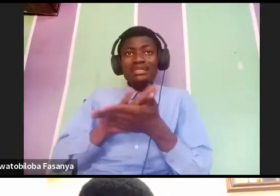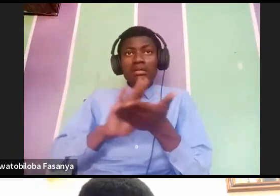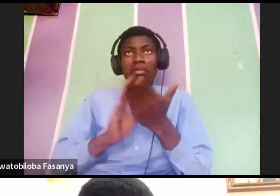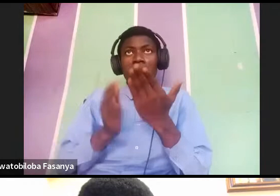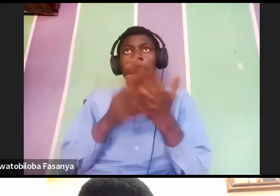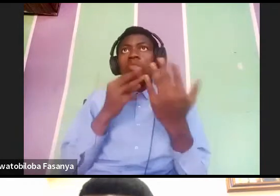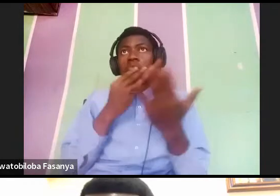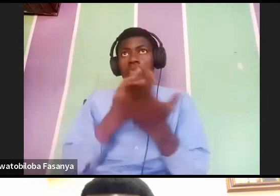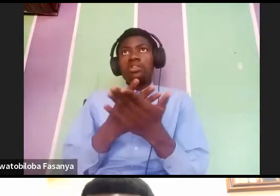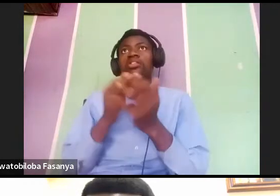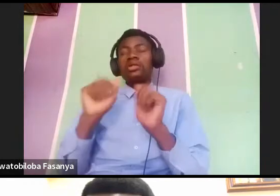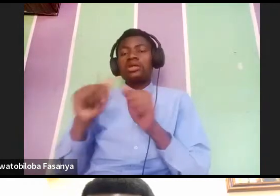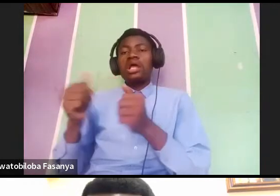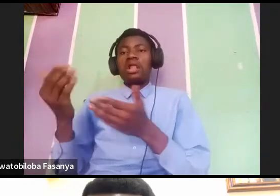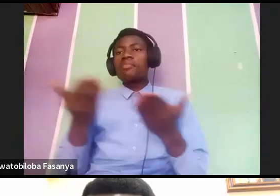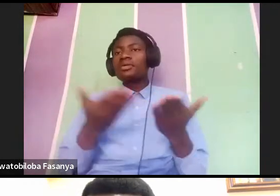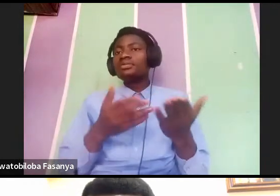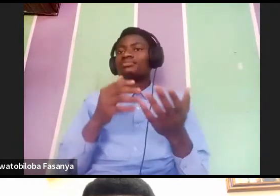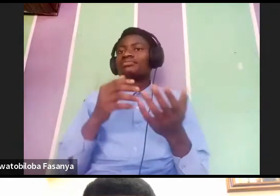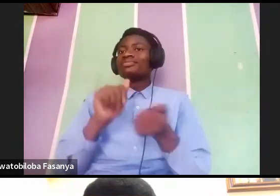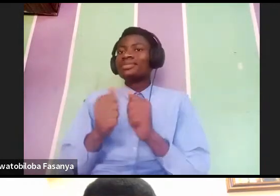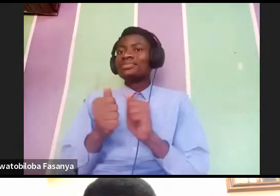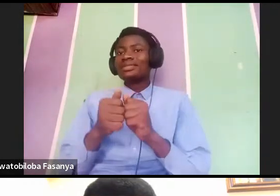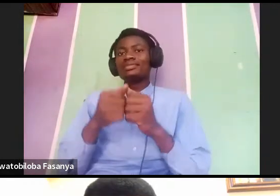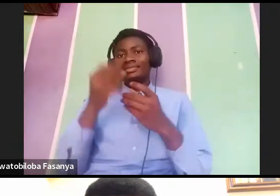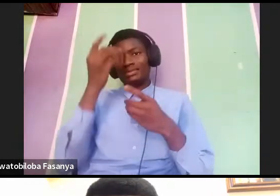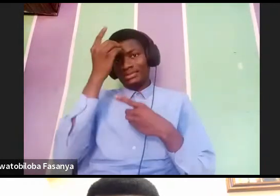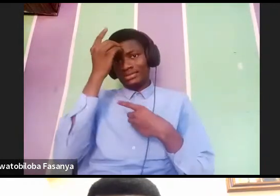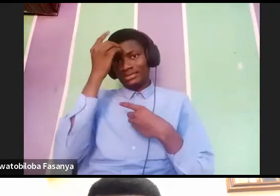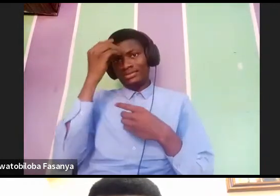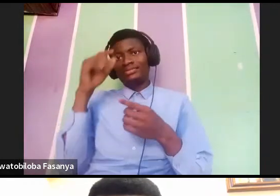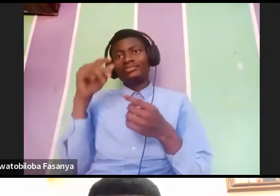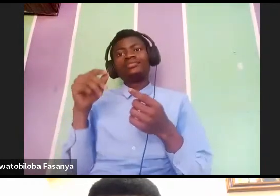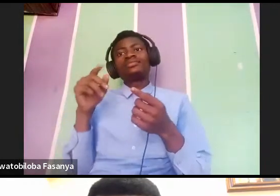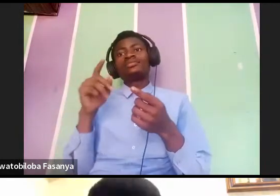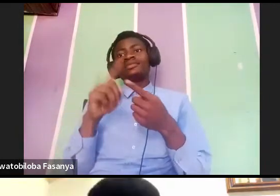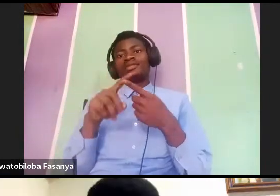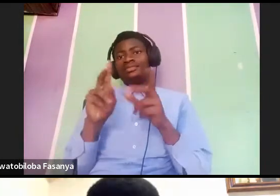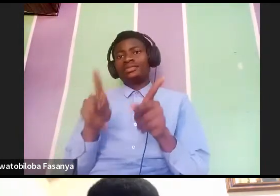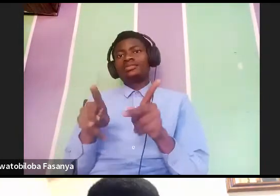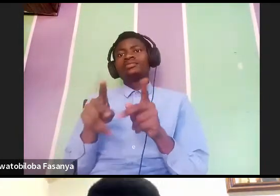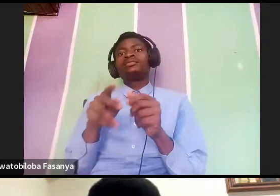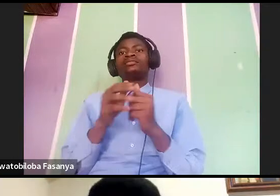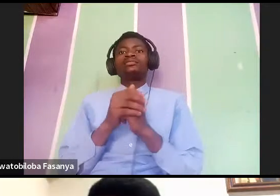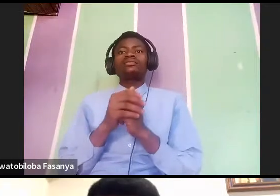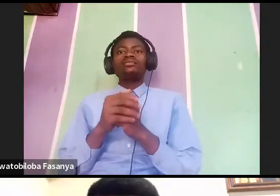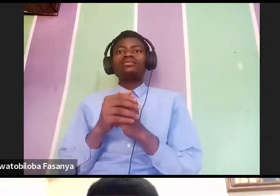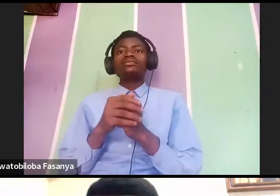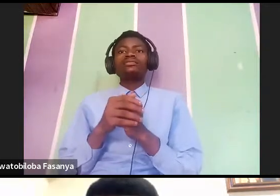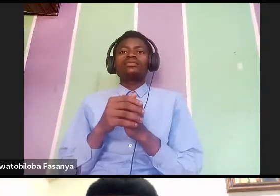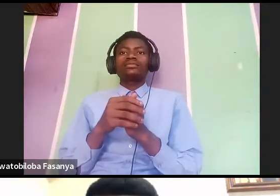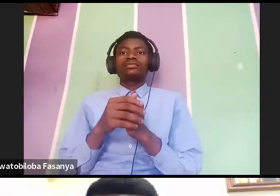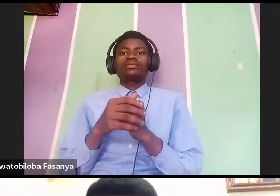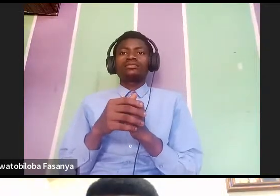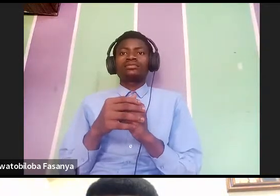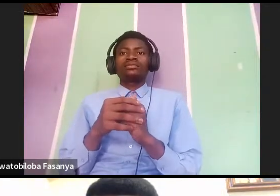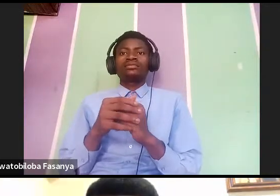the network of, okay, I think she's back. Okay, all right. Thank you, Dr. Edo.